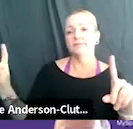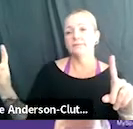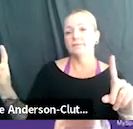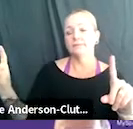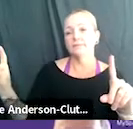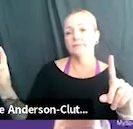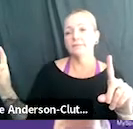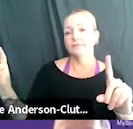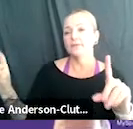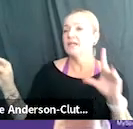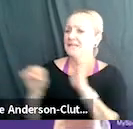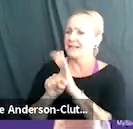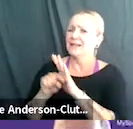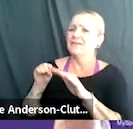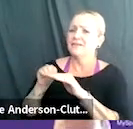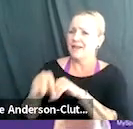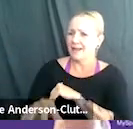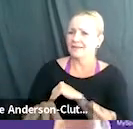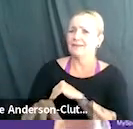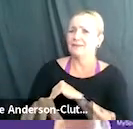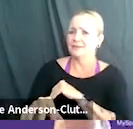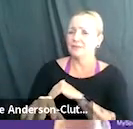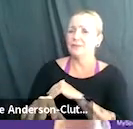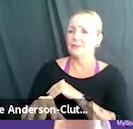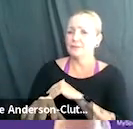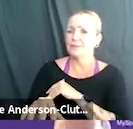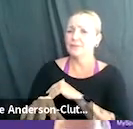using SSRIs in some patients than